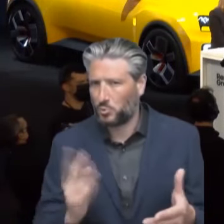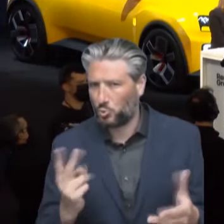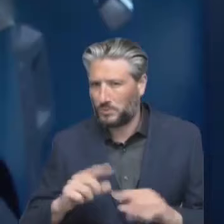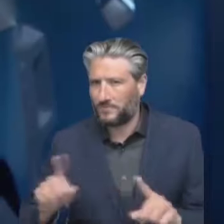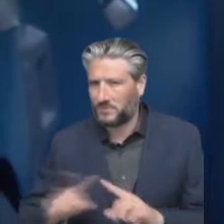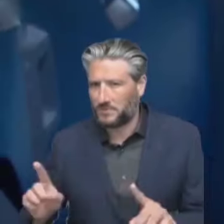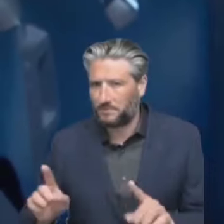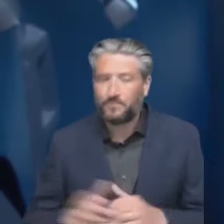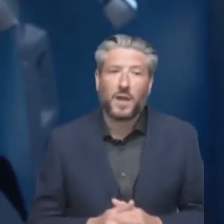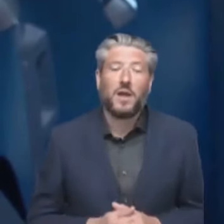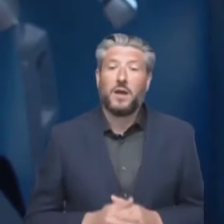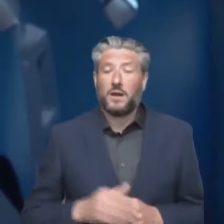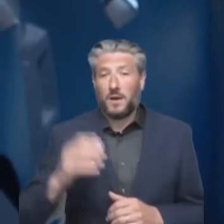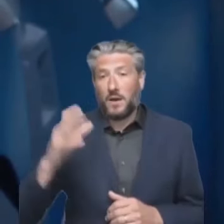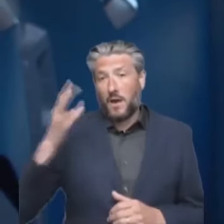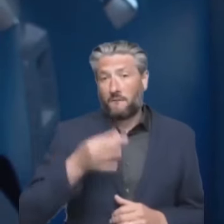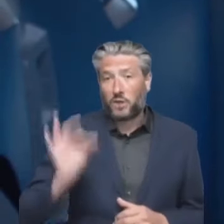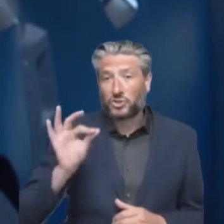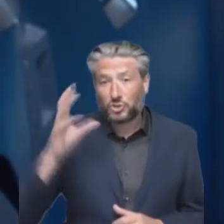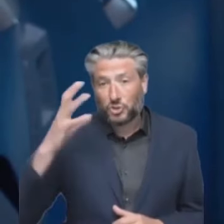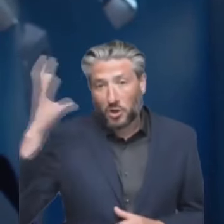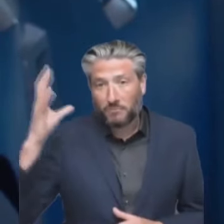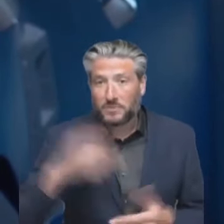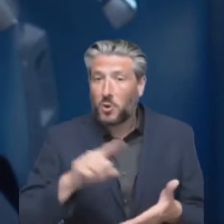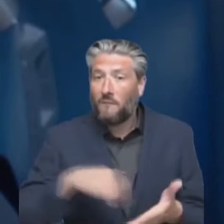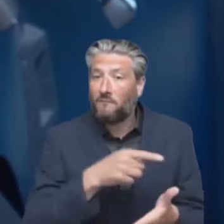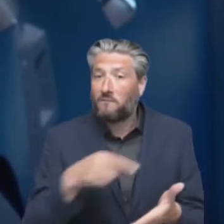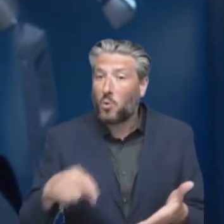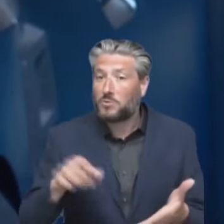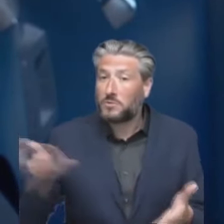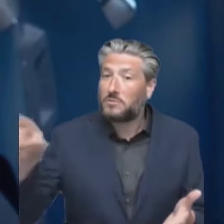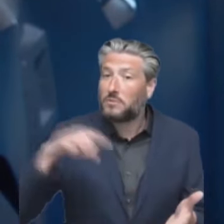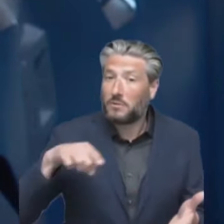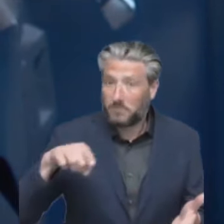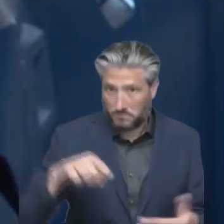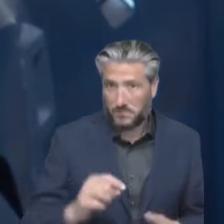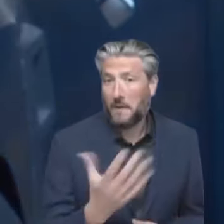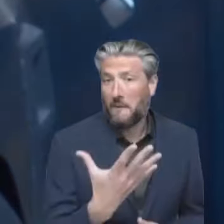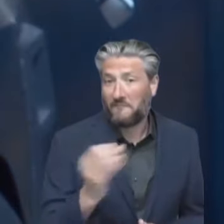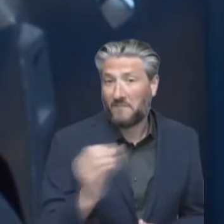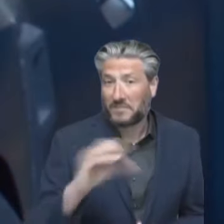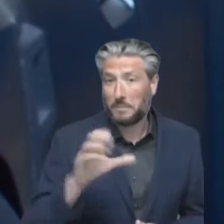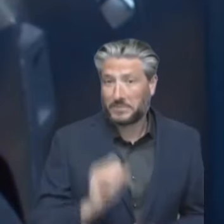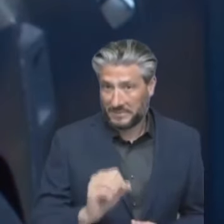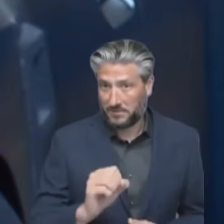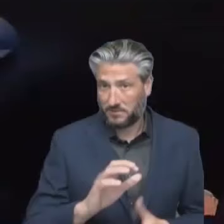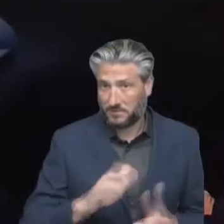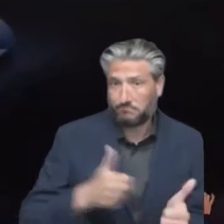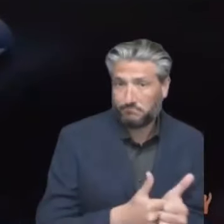French government were exercised in a neutral manner, that is to say, 50% for and 50% against for ordinary resolutions